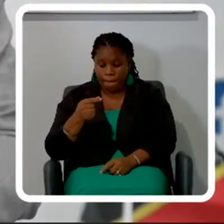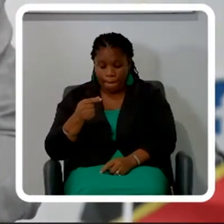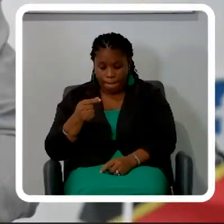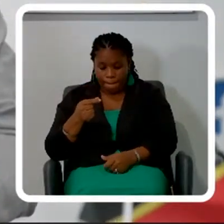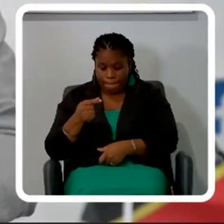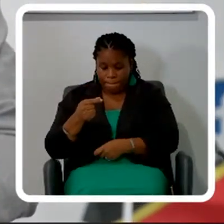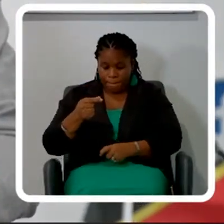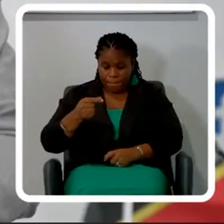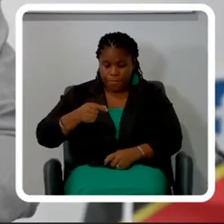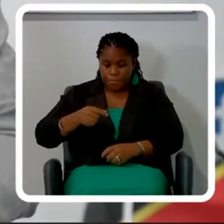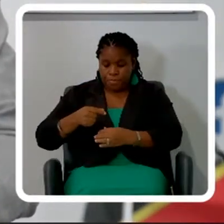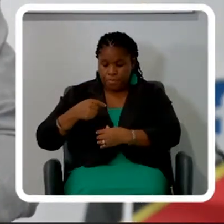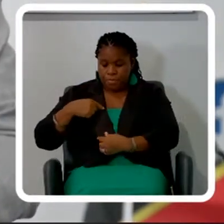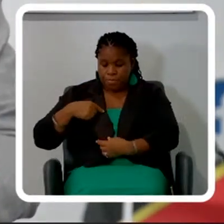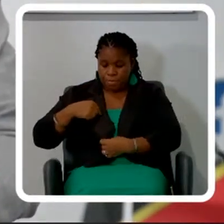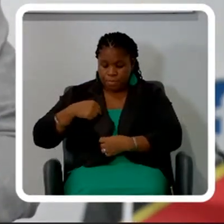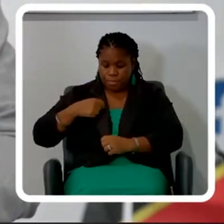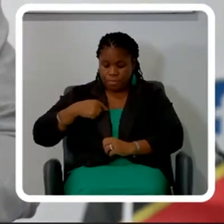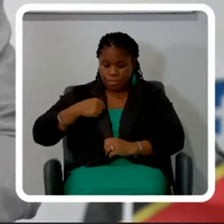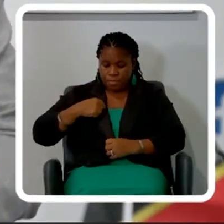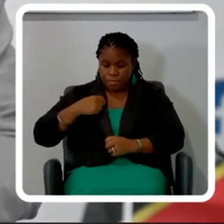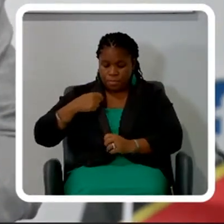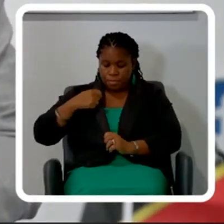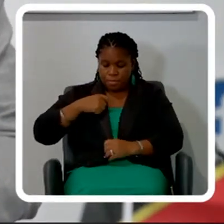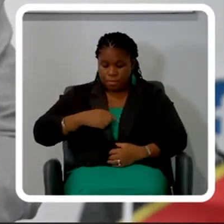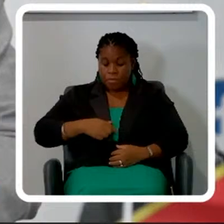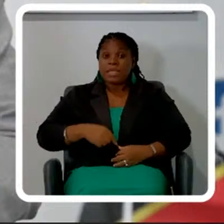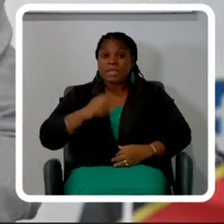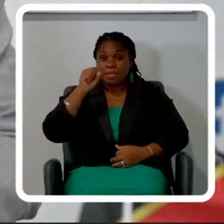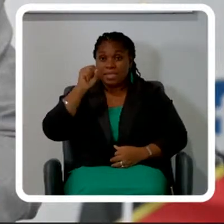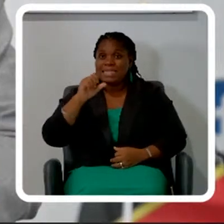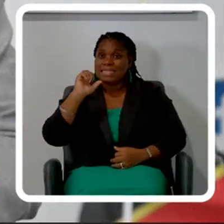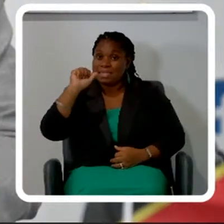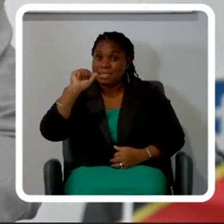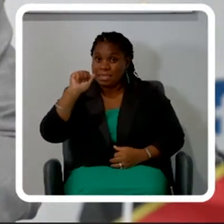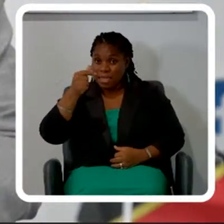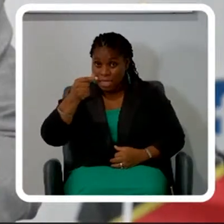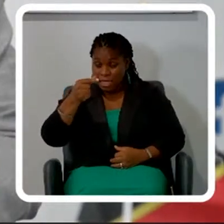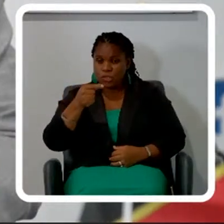the AG will give a further update with respect to that. And I think